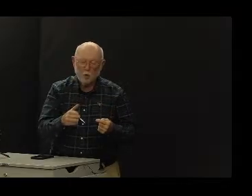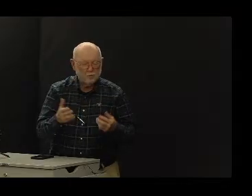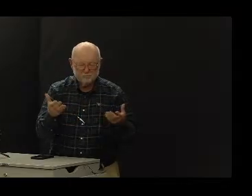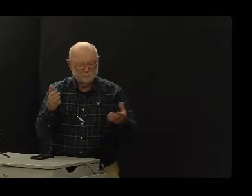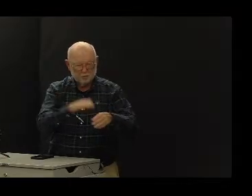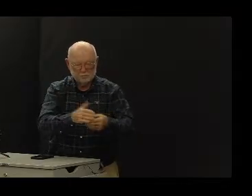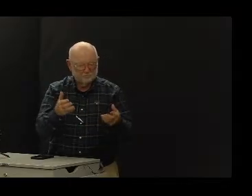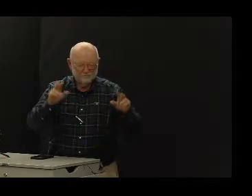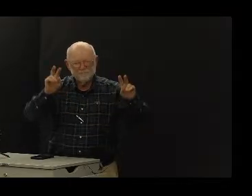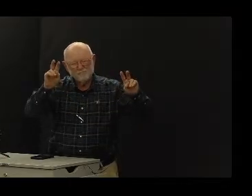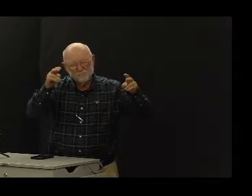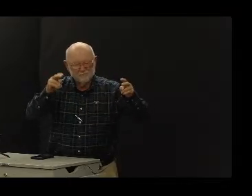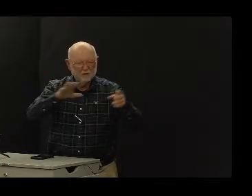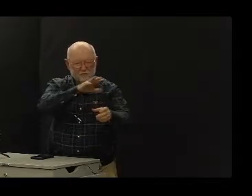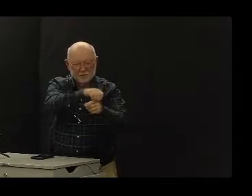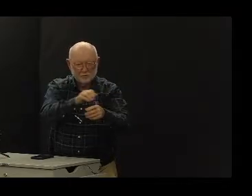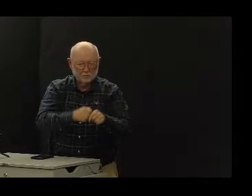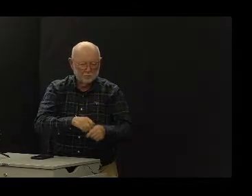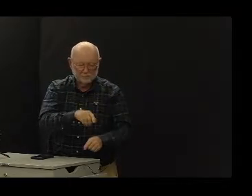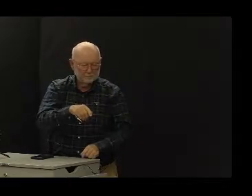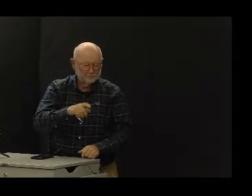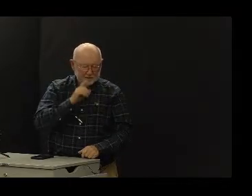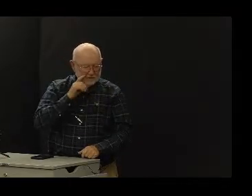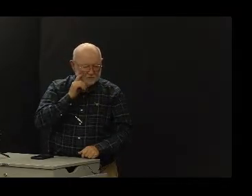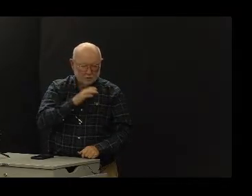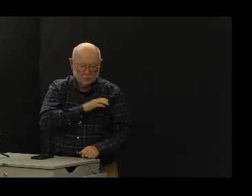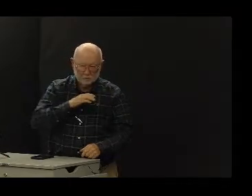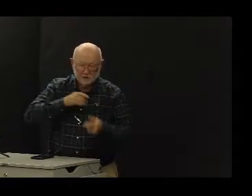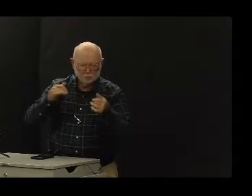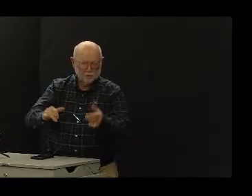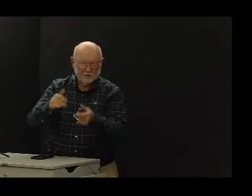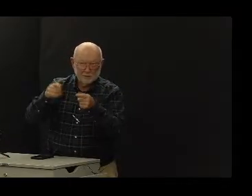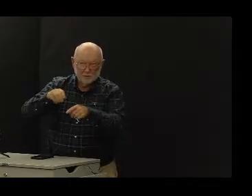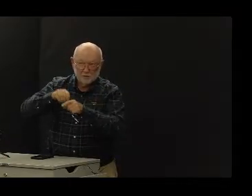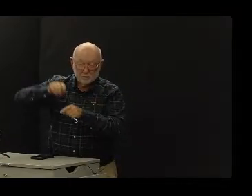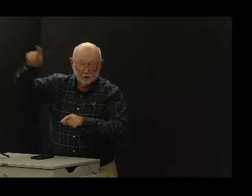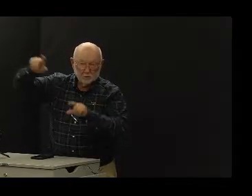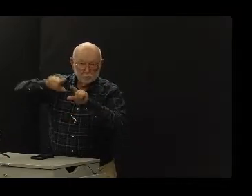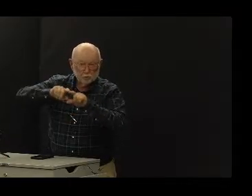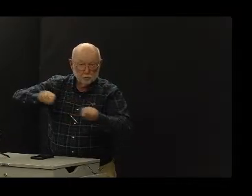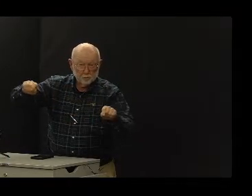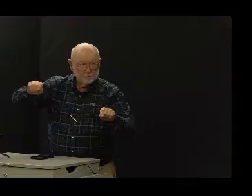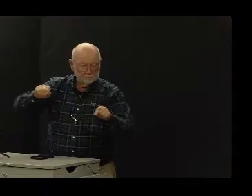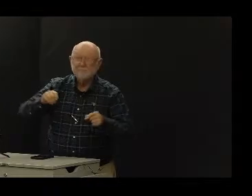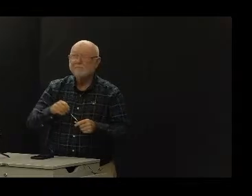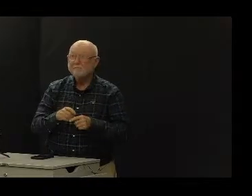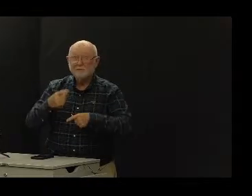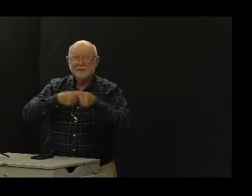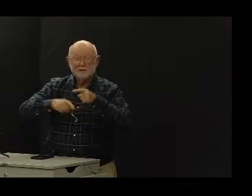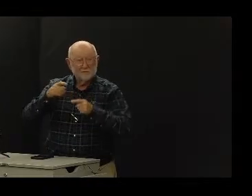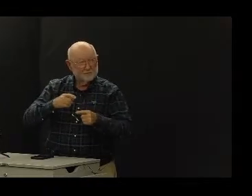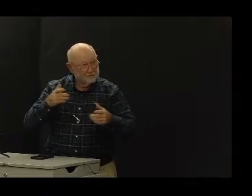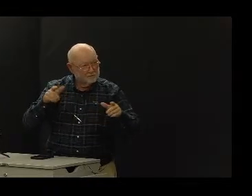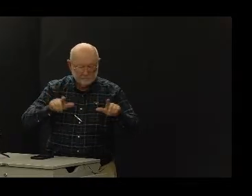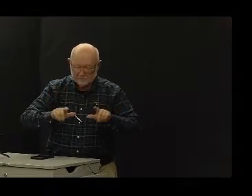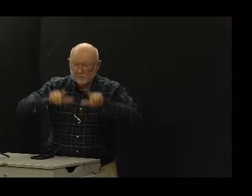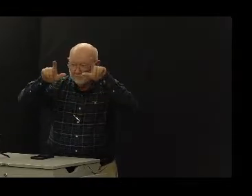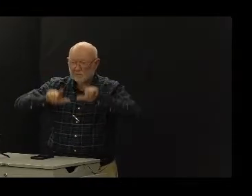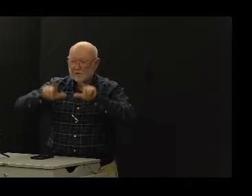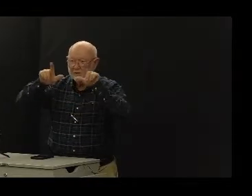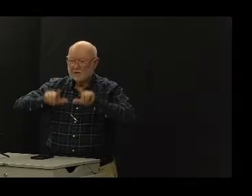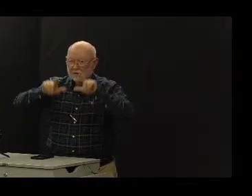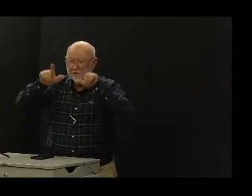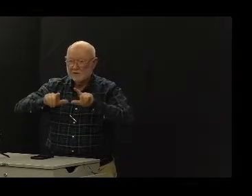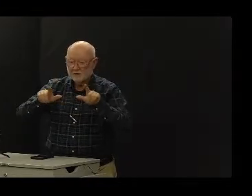KSD. They aren't on that team or necessarily involved with that, with the Olympics going